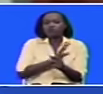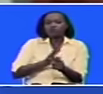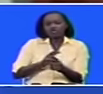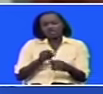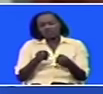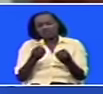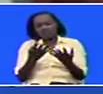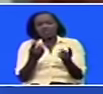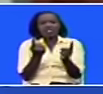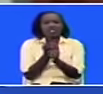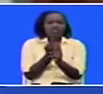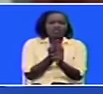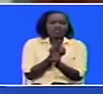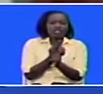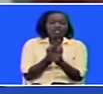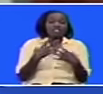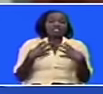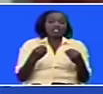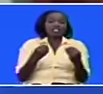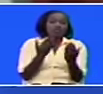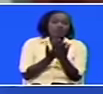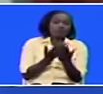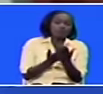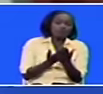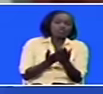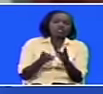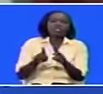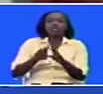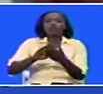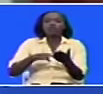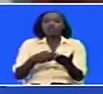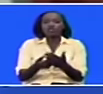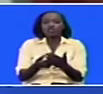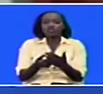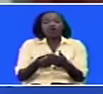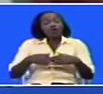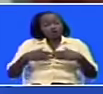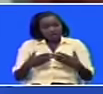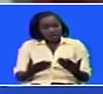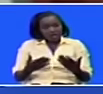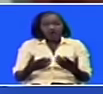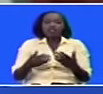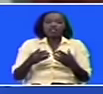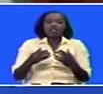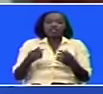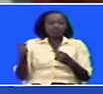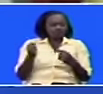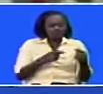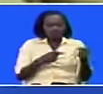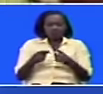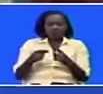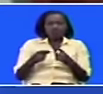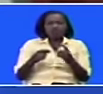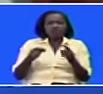give very, very rich proposals or recommendations on the way forward on some of those contested clauses in the law. So we expect to